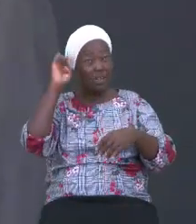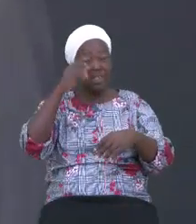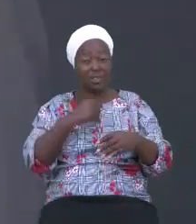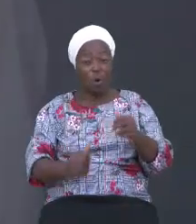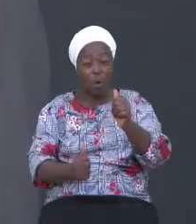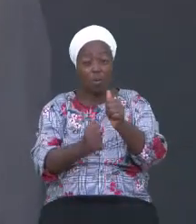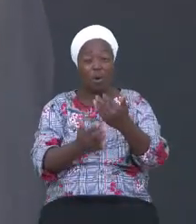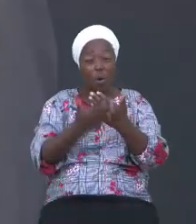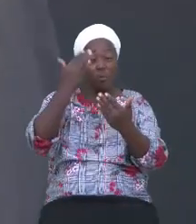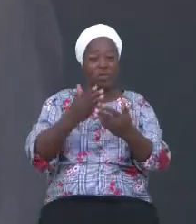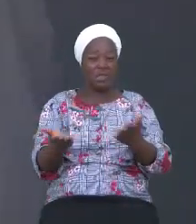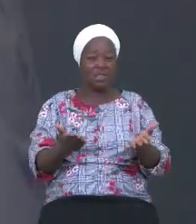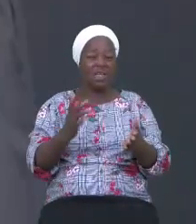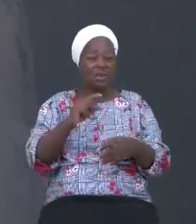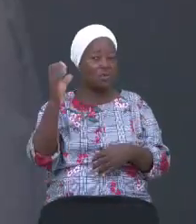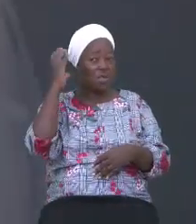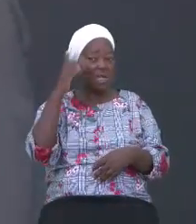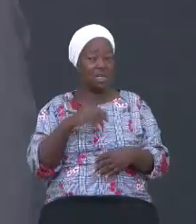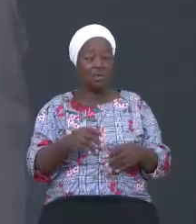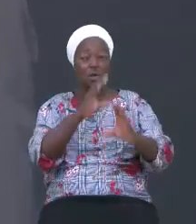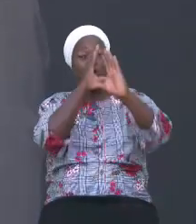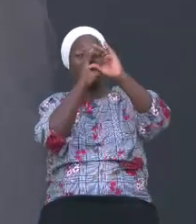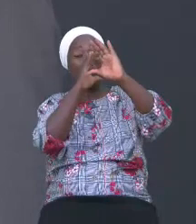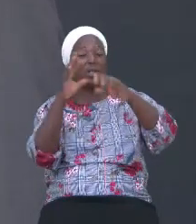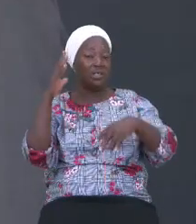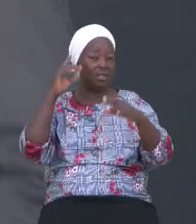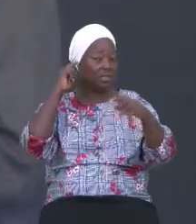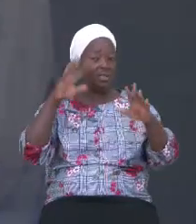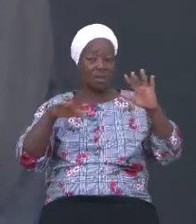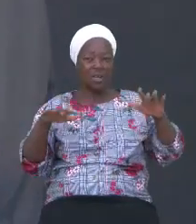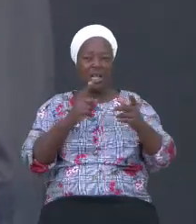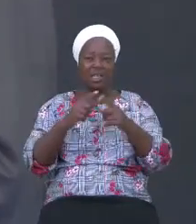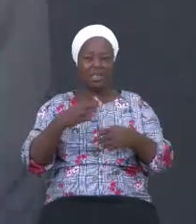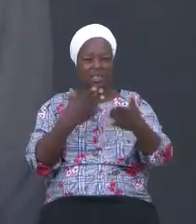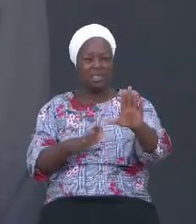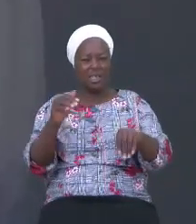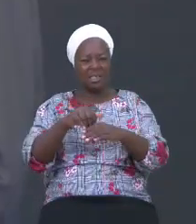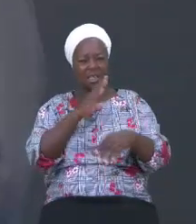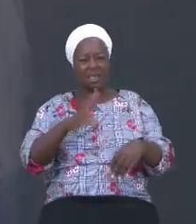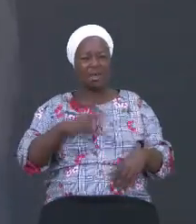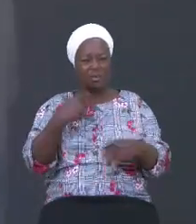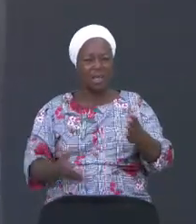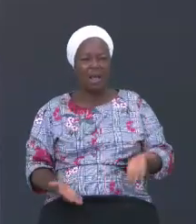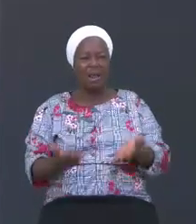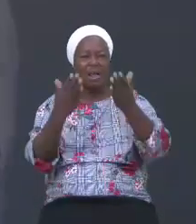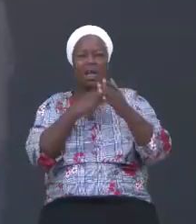You'll hear the trumpet sound, and the dead in Christ shall rise, and we which are alive will